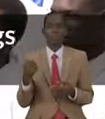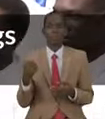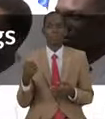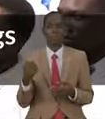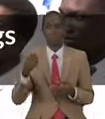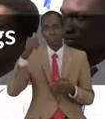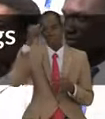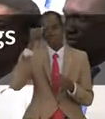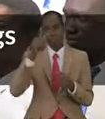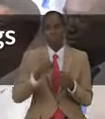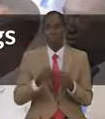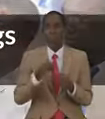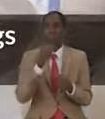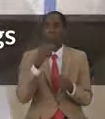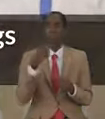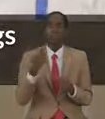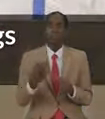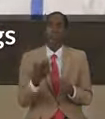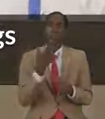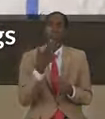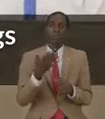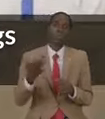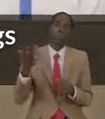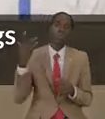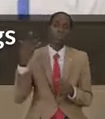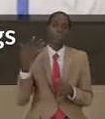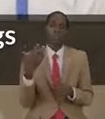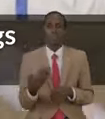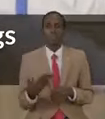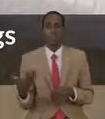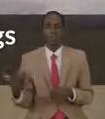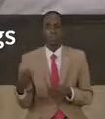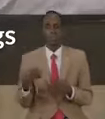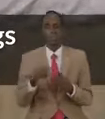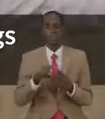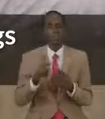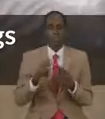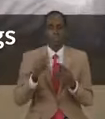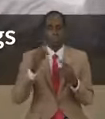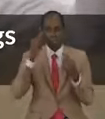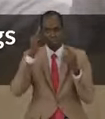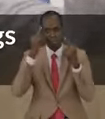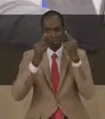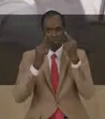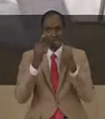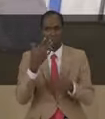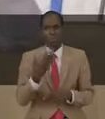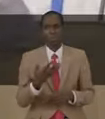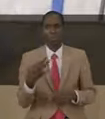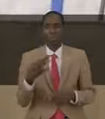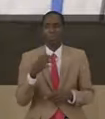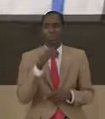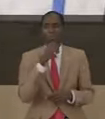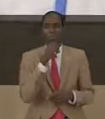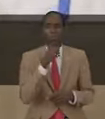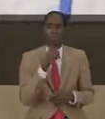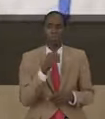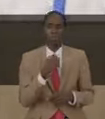Remember now, not former things, nor consider things of